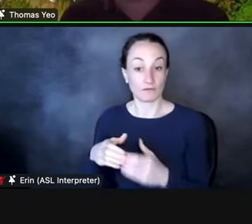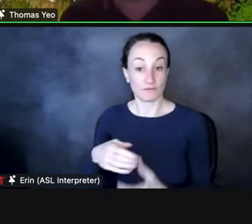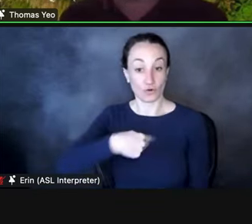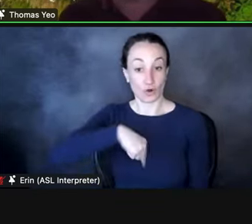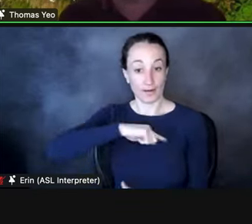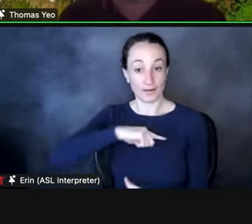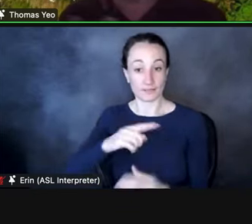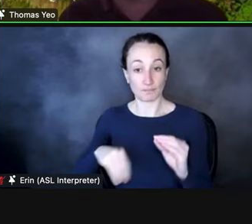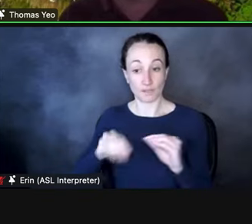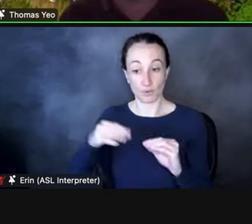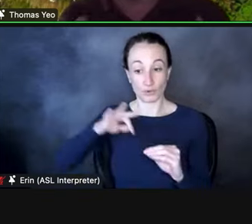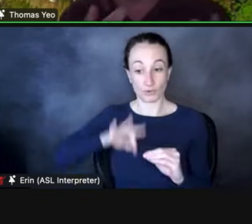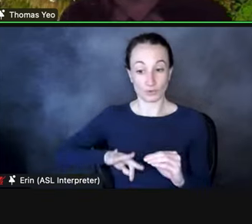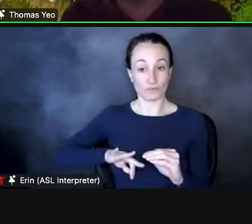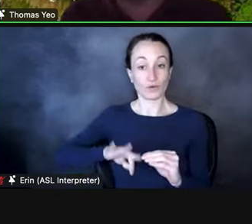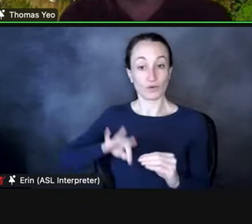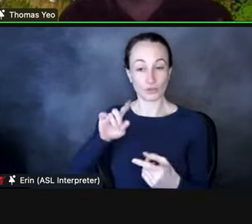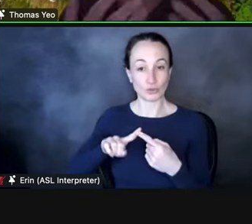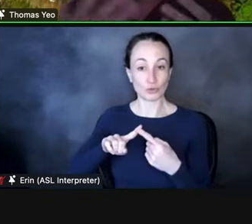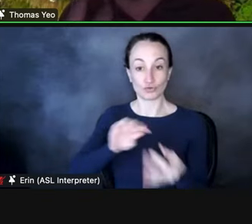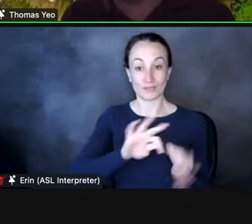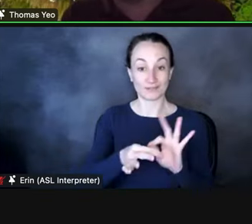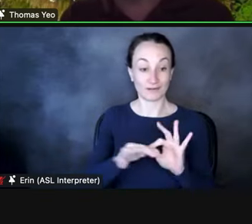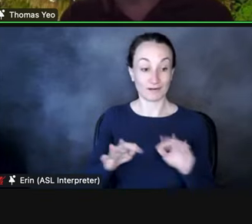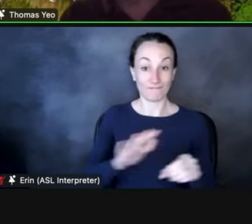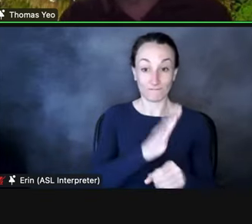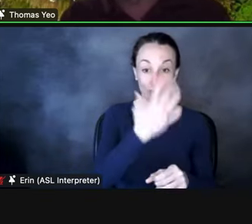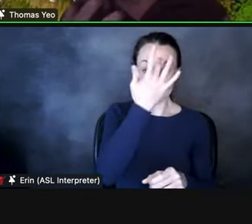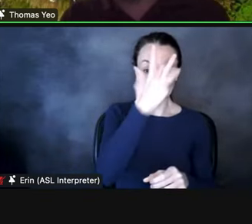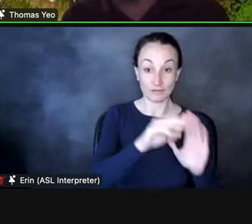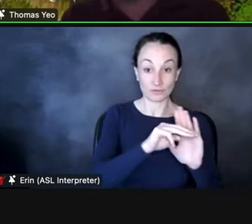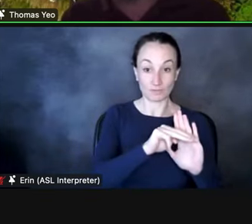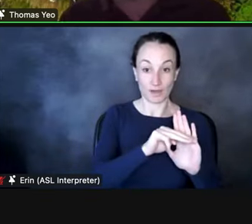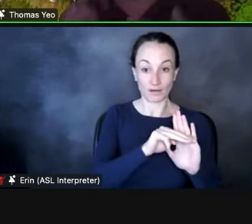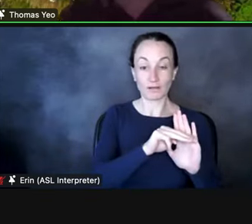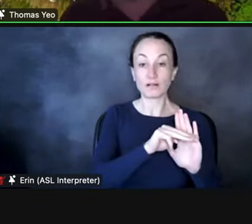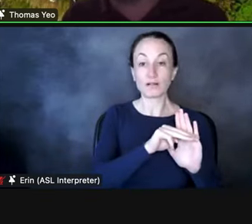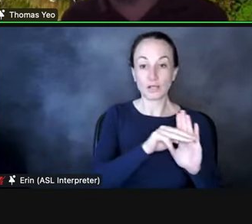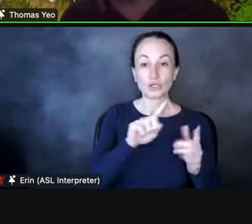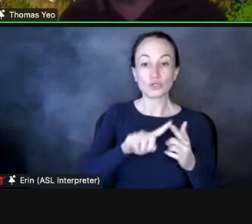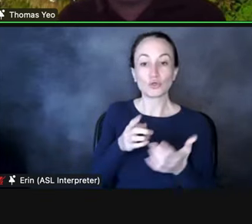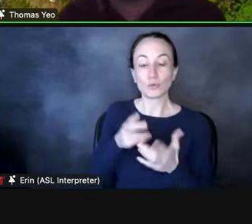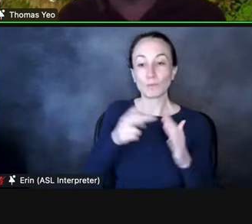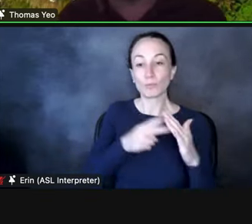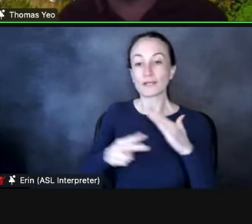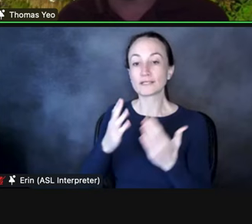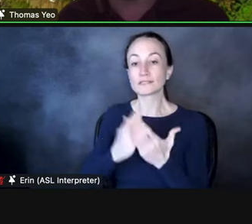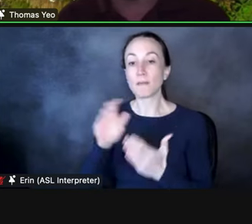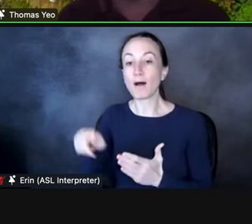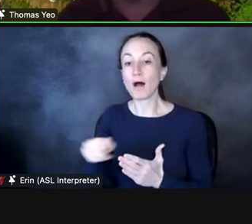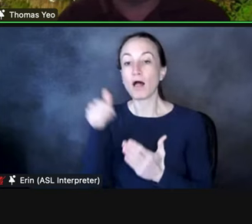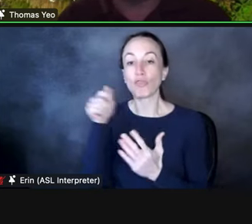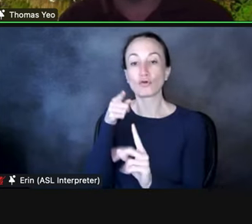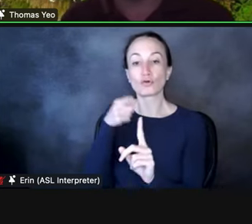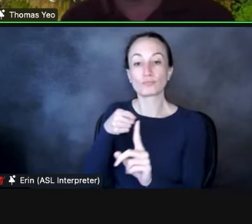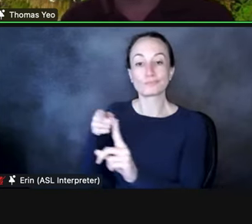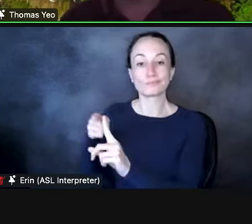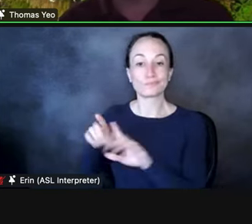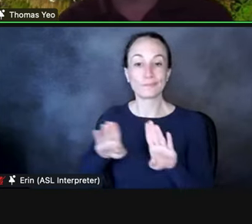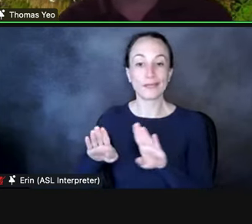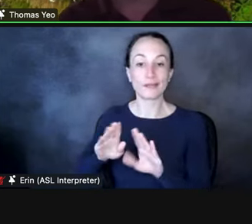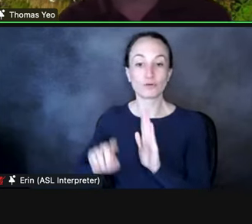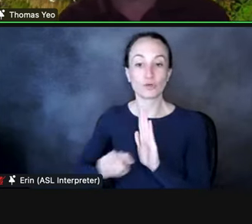we can translate a fluent intelligence prediction model from a large data set to predict some other behavioral trait in a small data